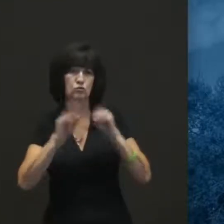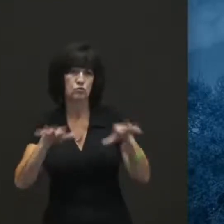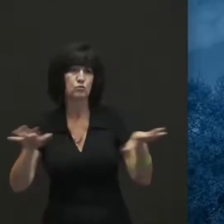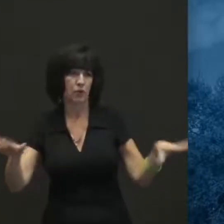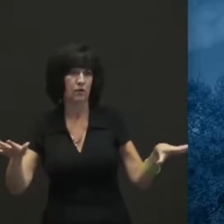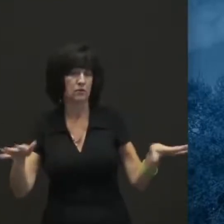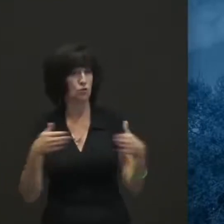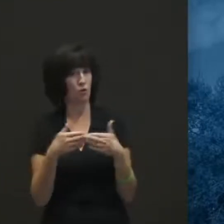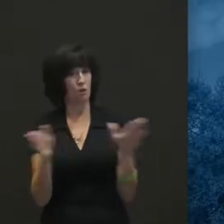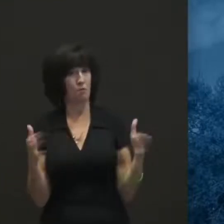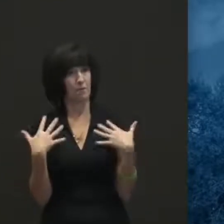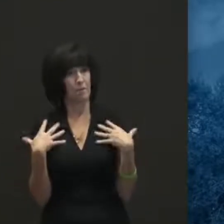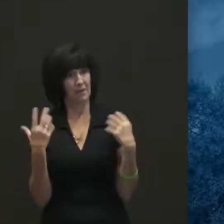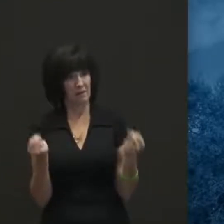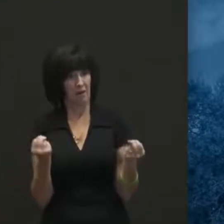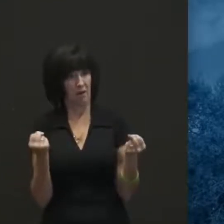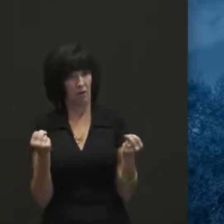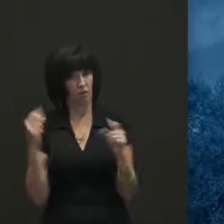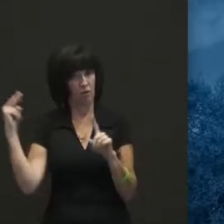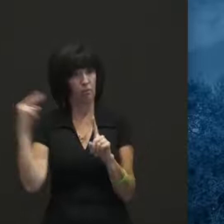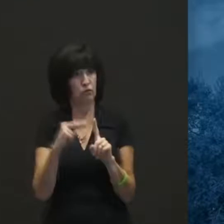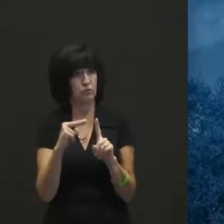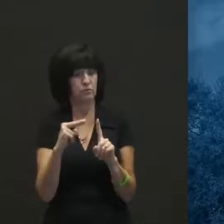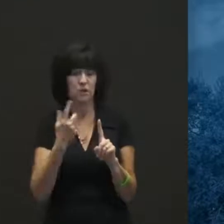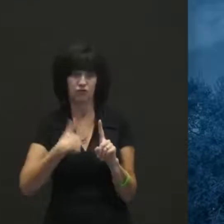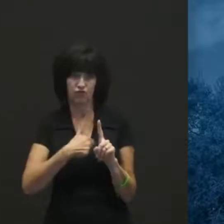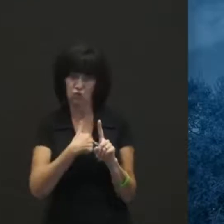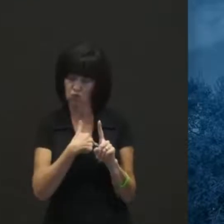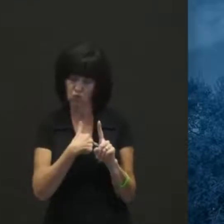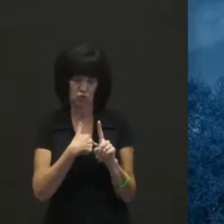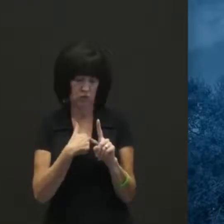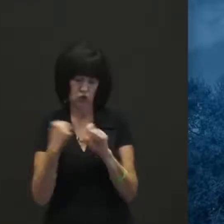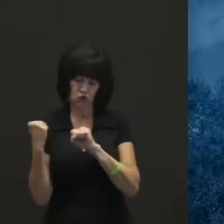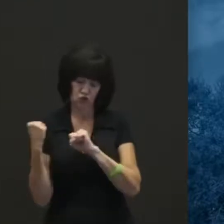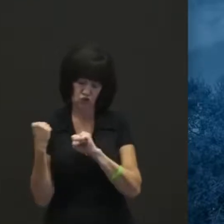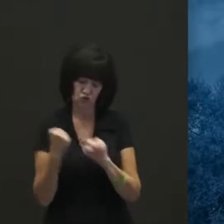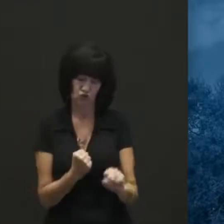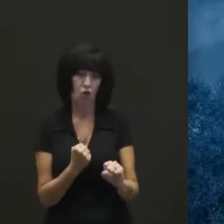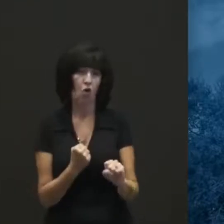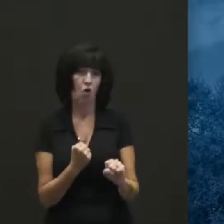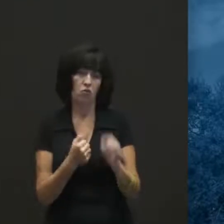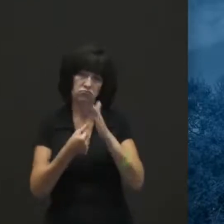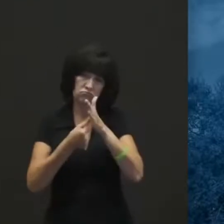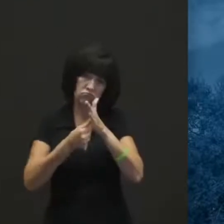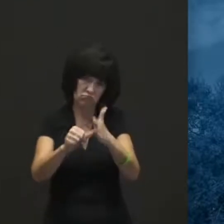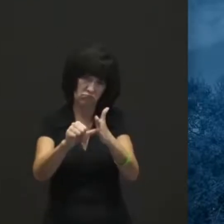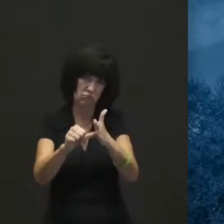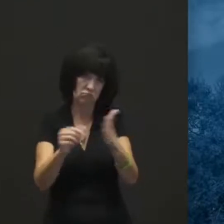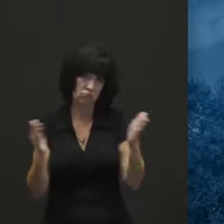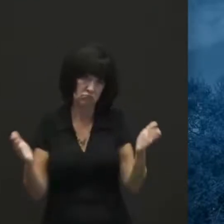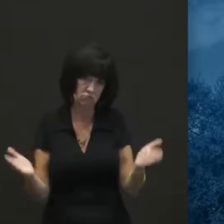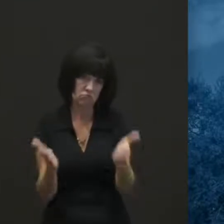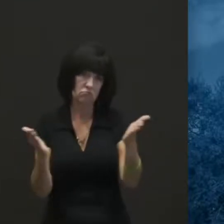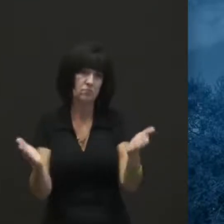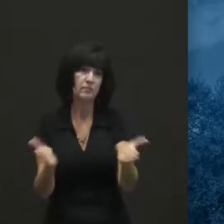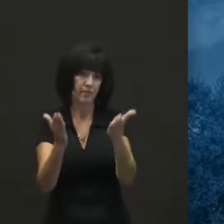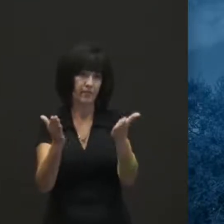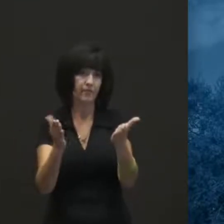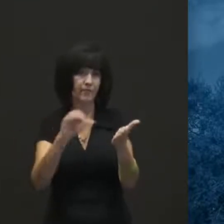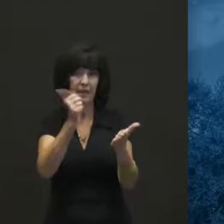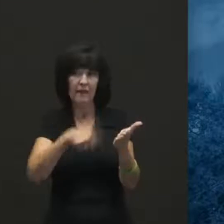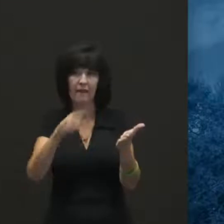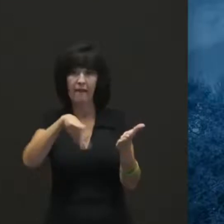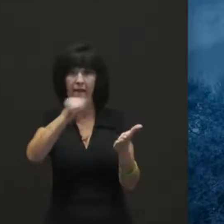perspective, we strongly urge anyone who is either working in a polling